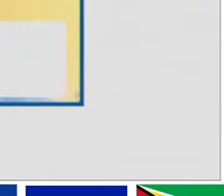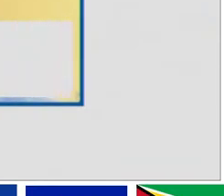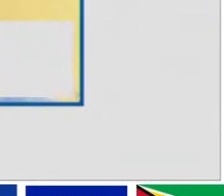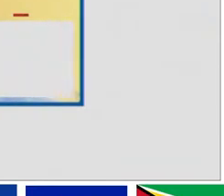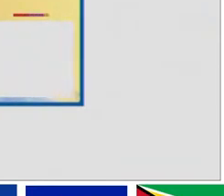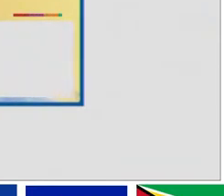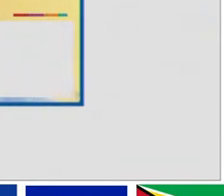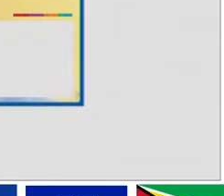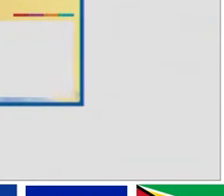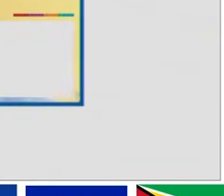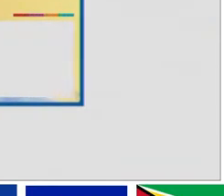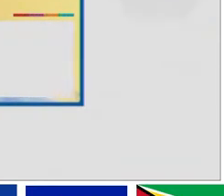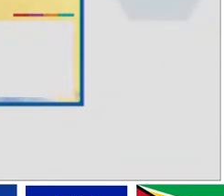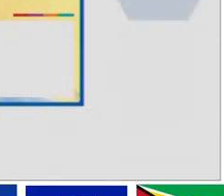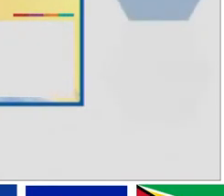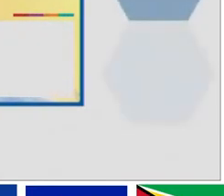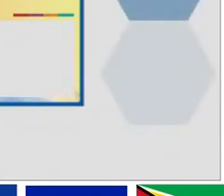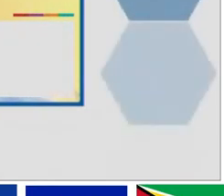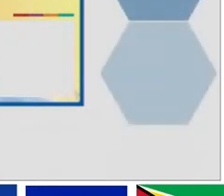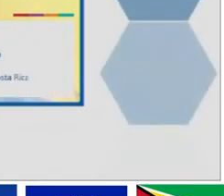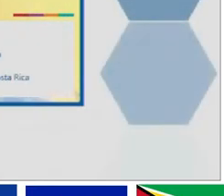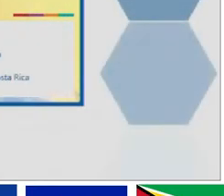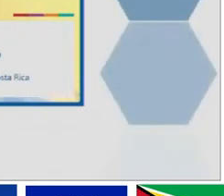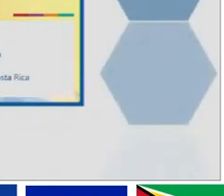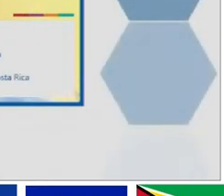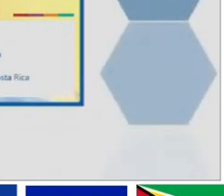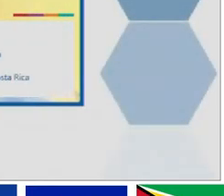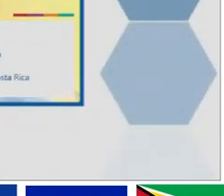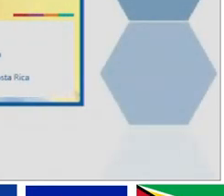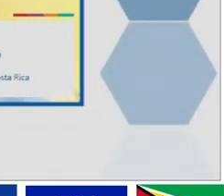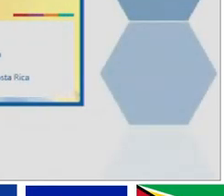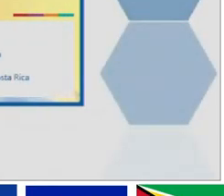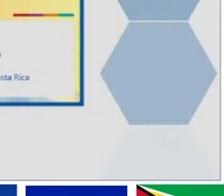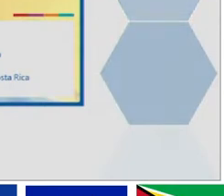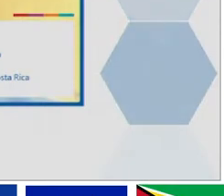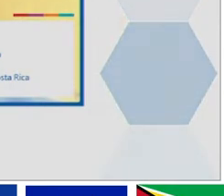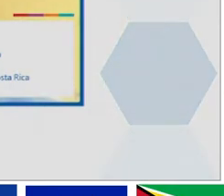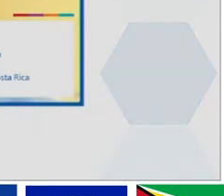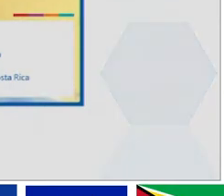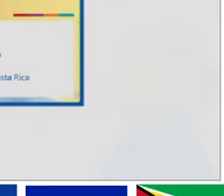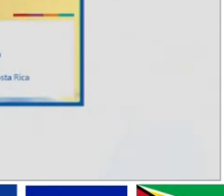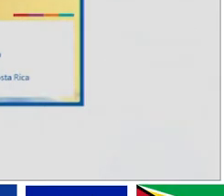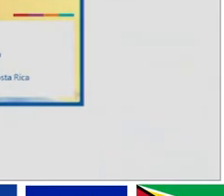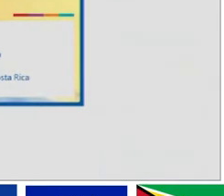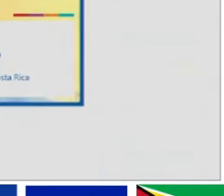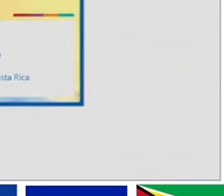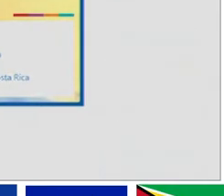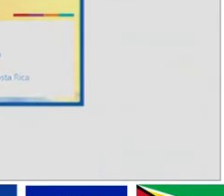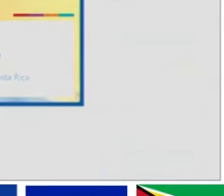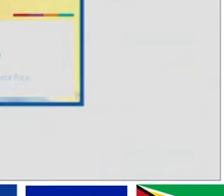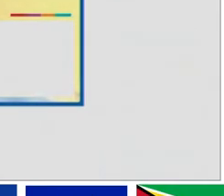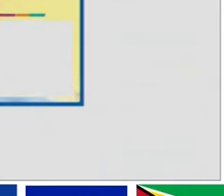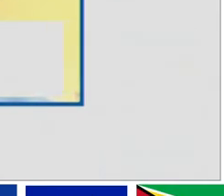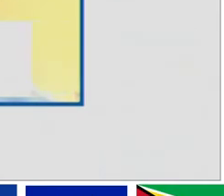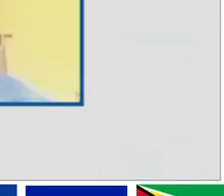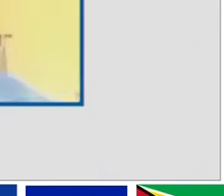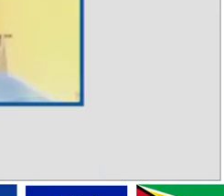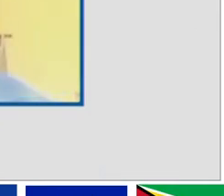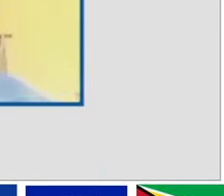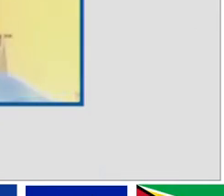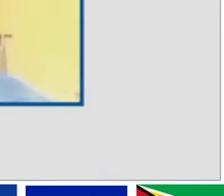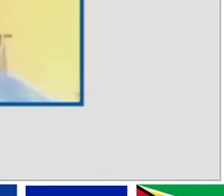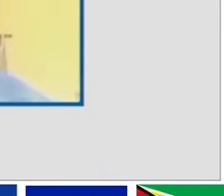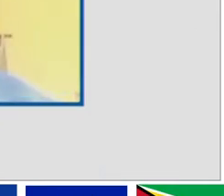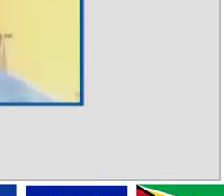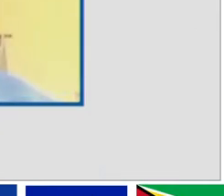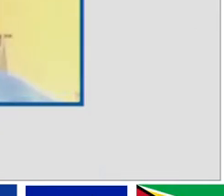I am Alan Lavelle, and as the presenter previously said, I am an associate researcher at the Latin American